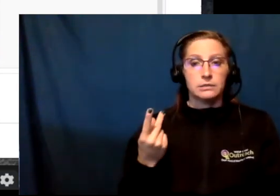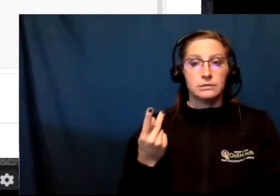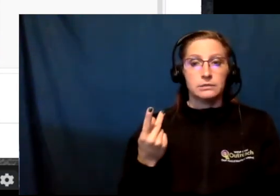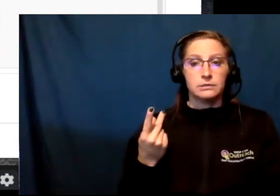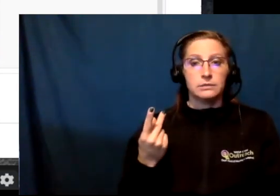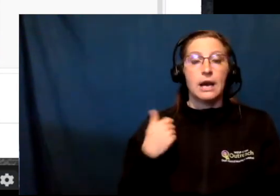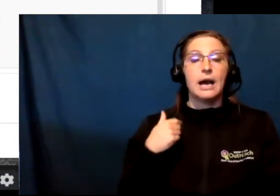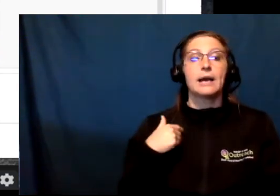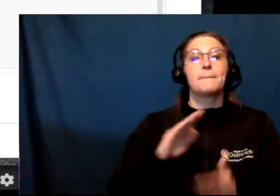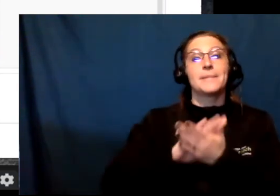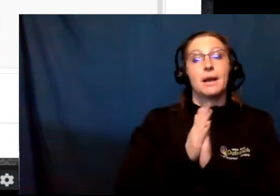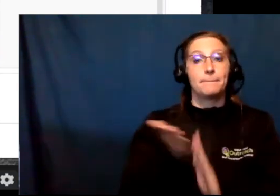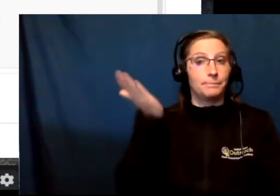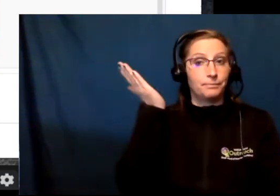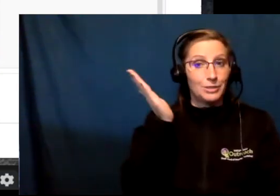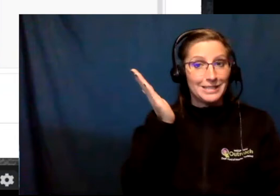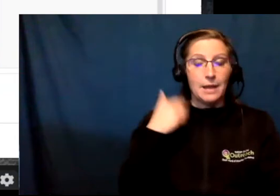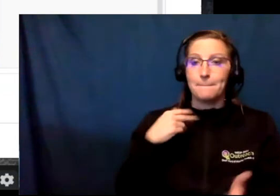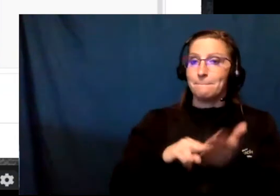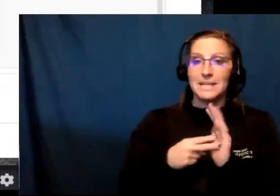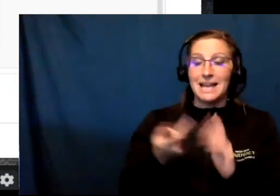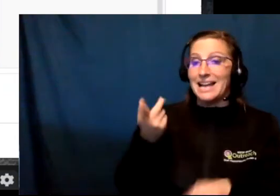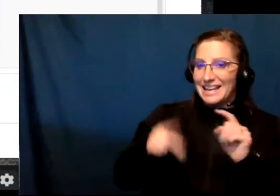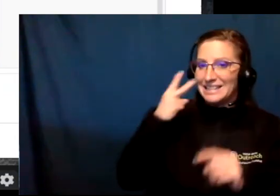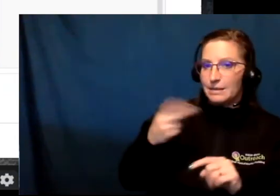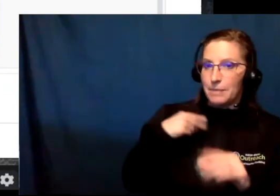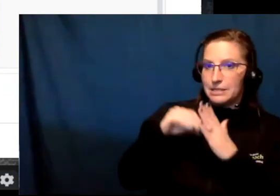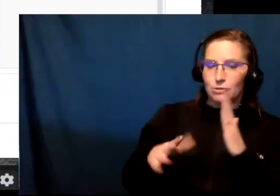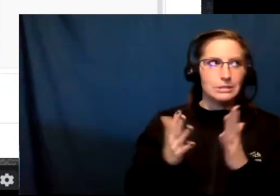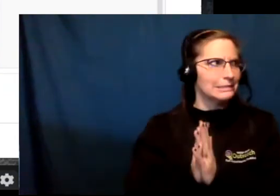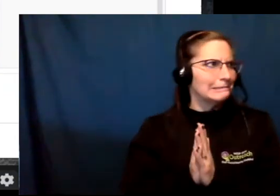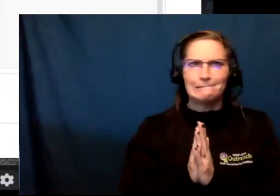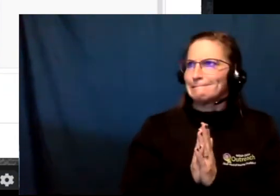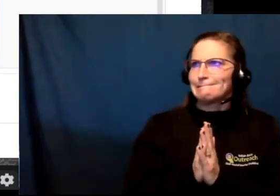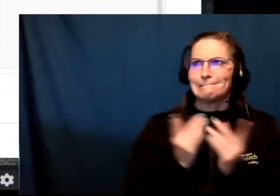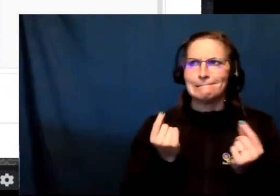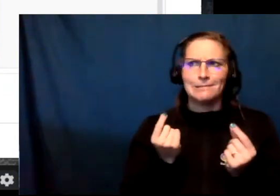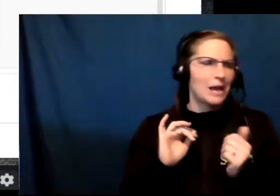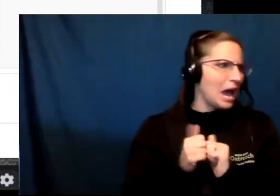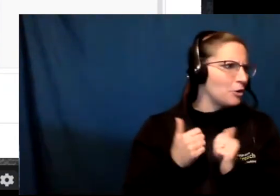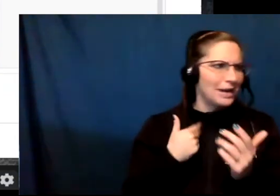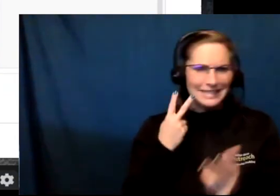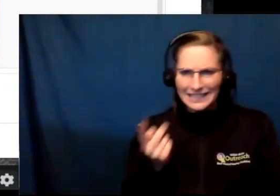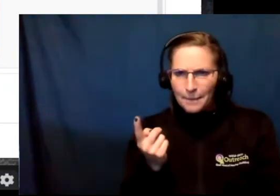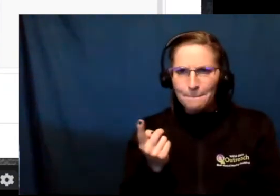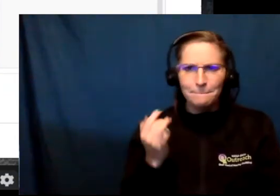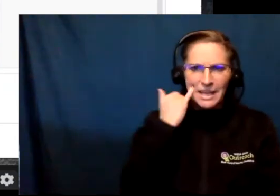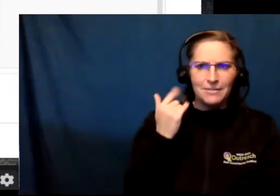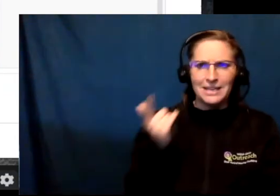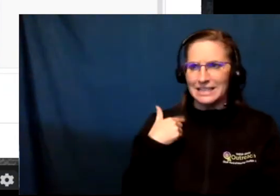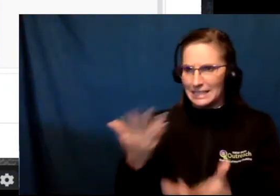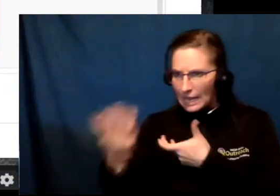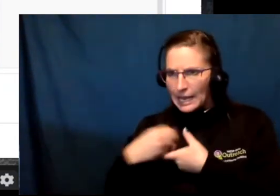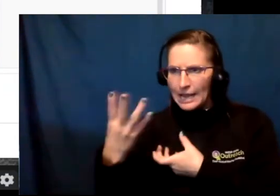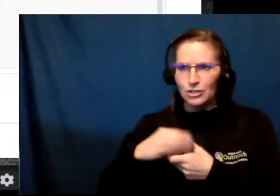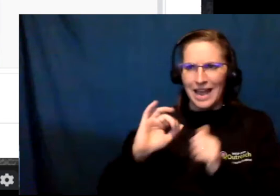into present mode, now I can't see him anymore, which I was like, okay, how do I see it? Like, if he's engaged, and